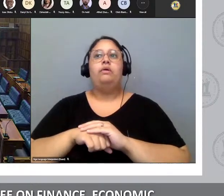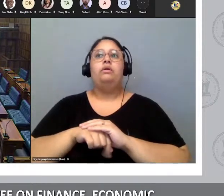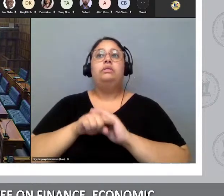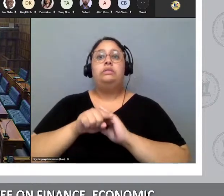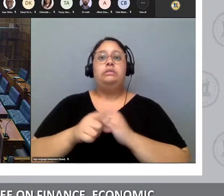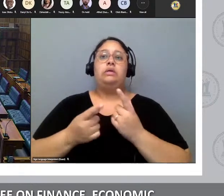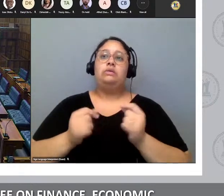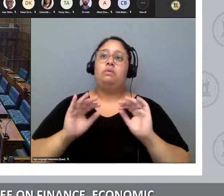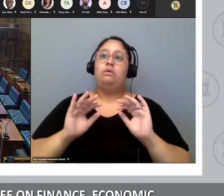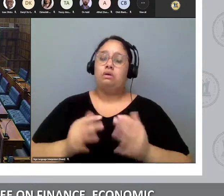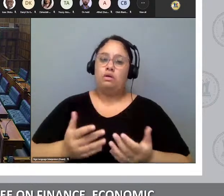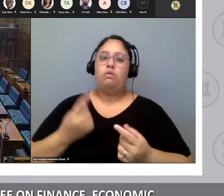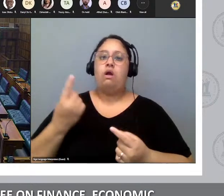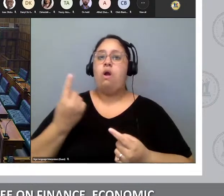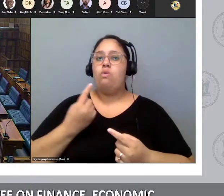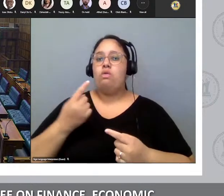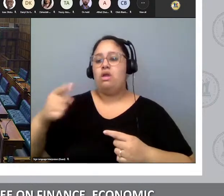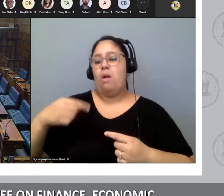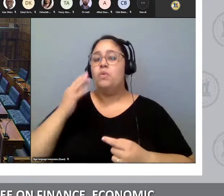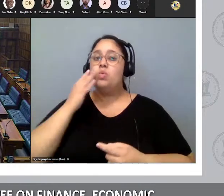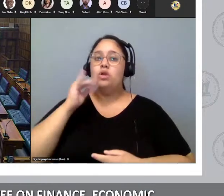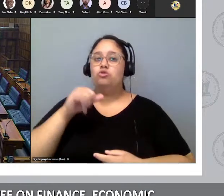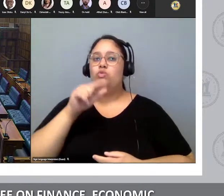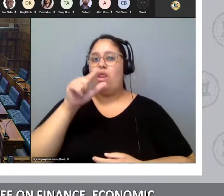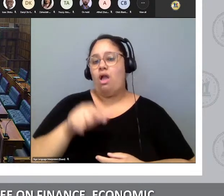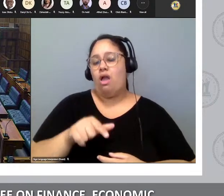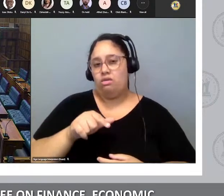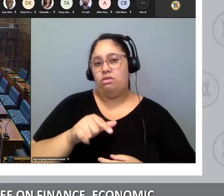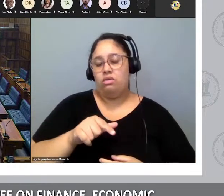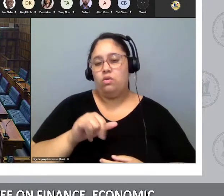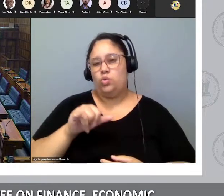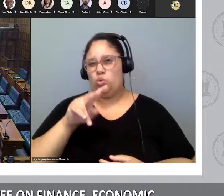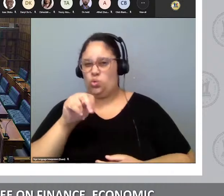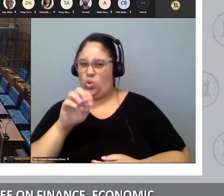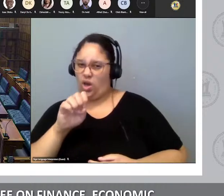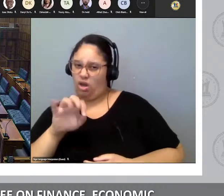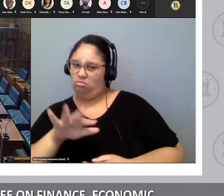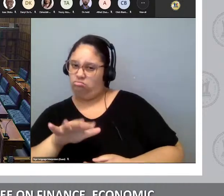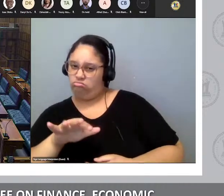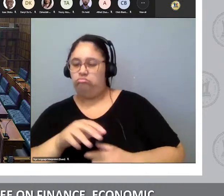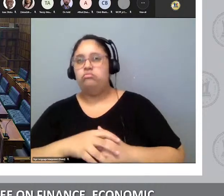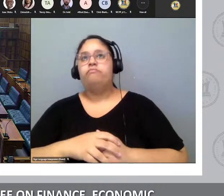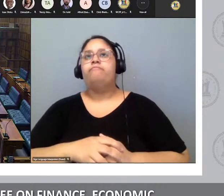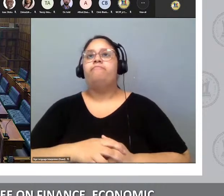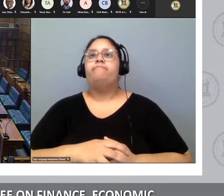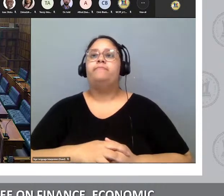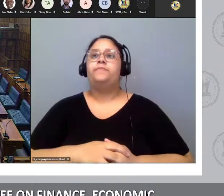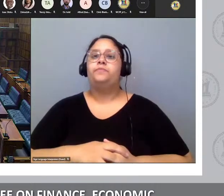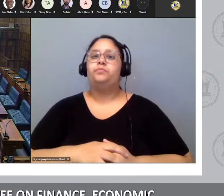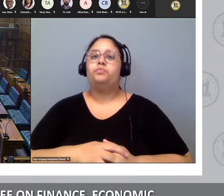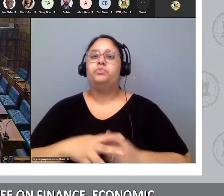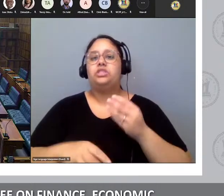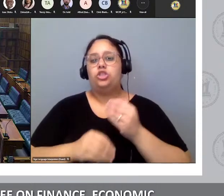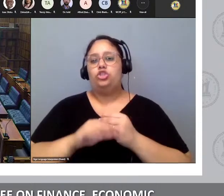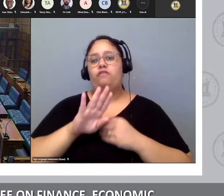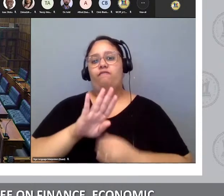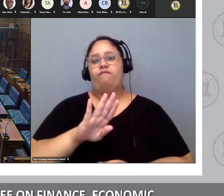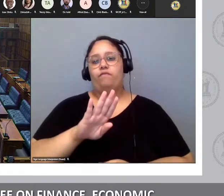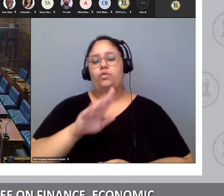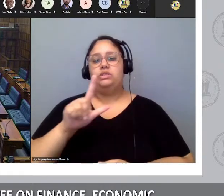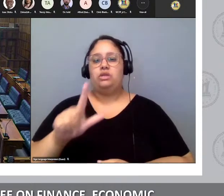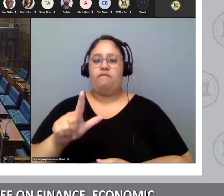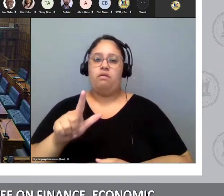be done it's only coming in July June specifically an additional 47